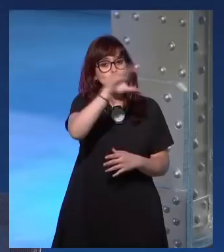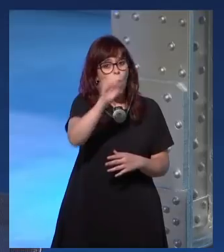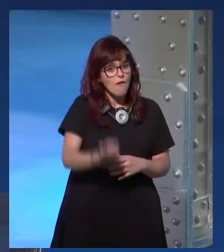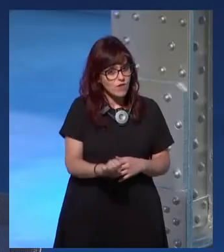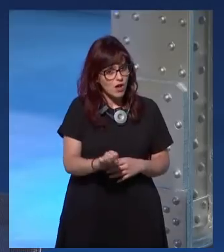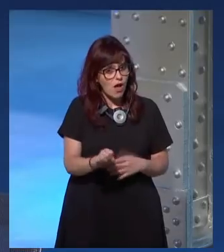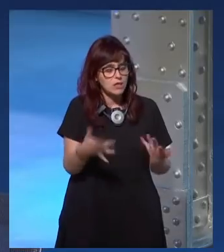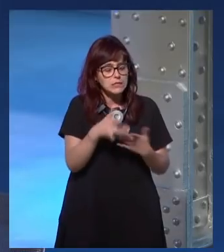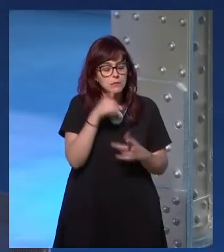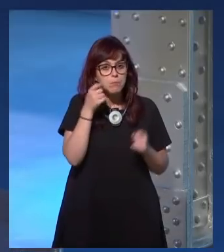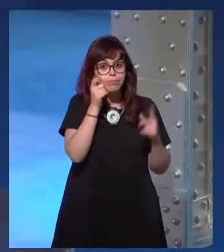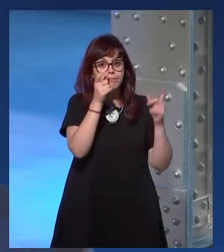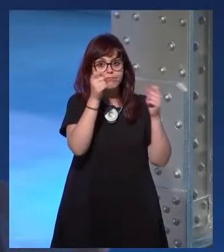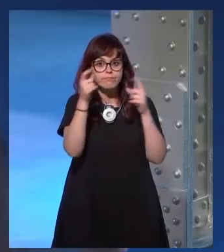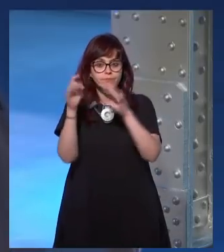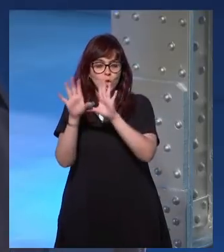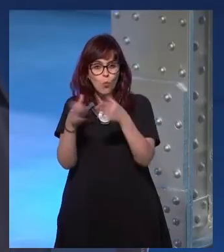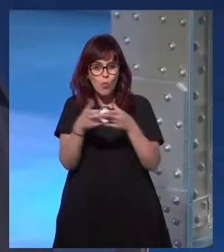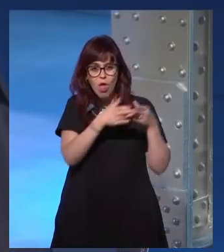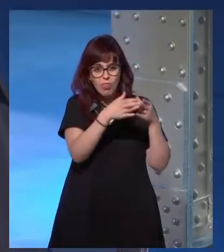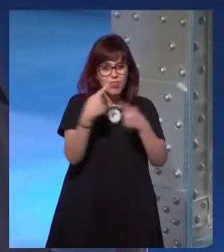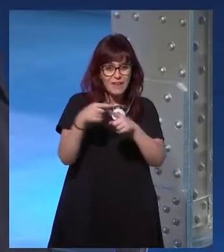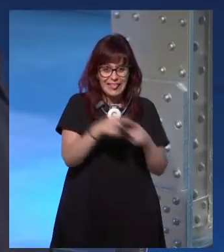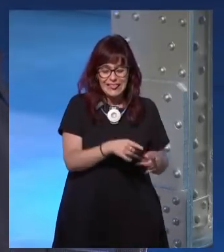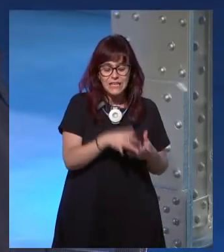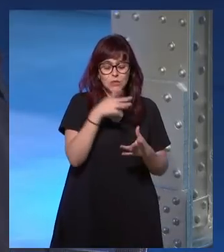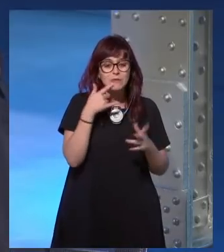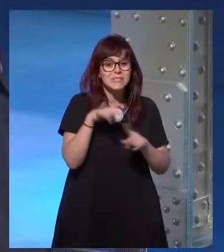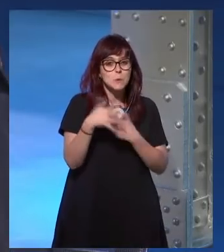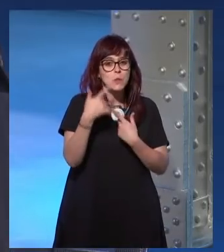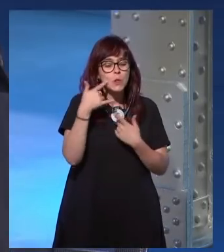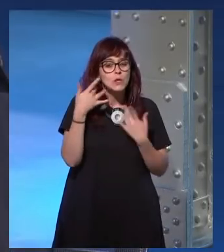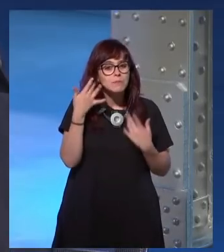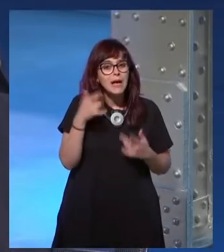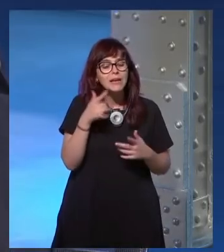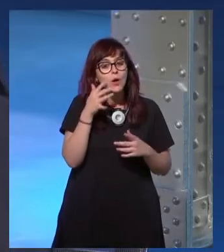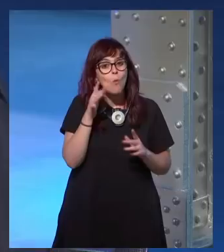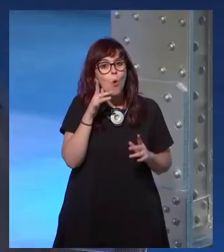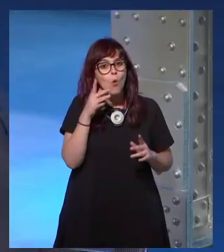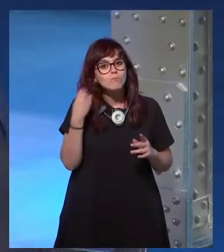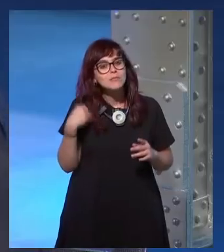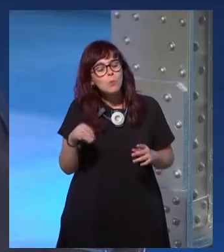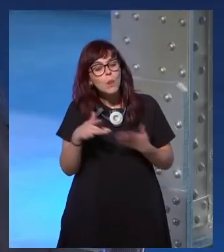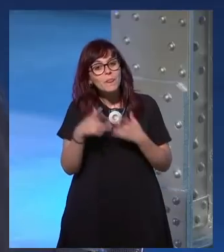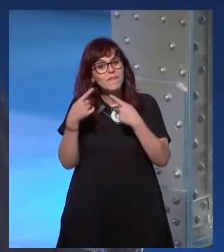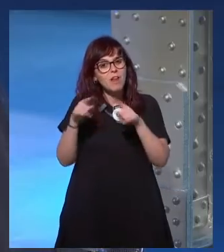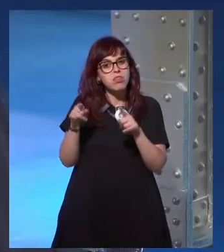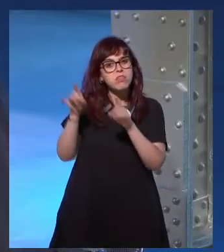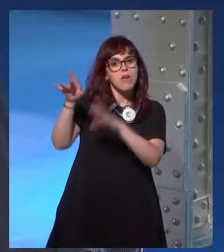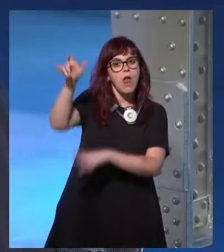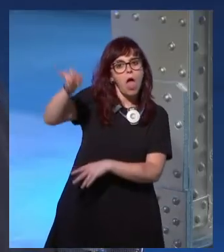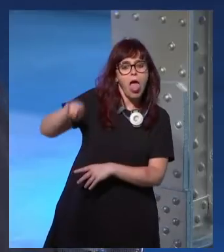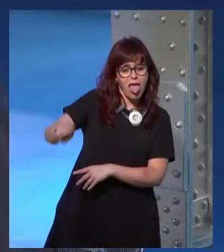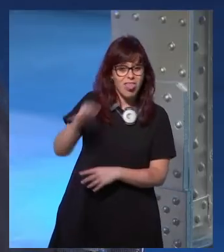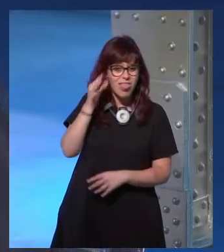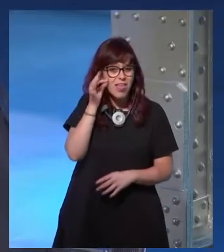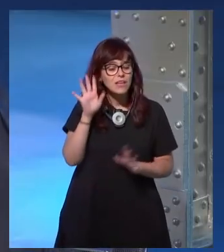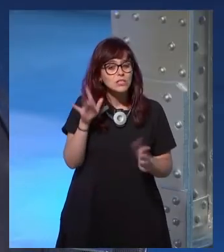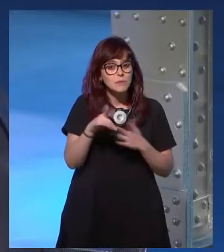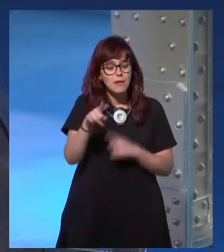living there for a while, and you found that there existed different communities where she was the different